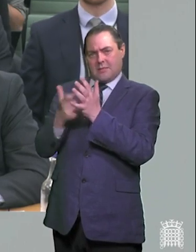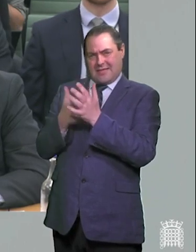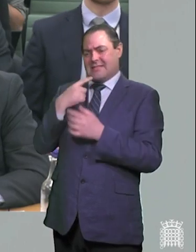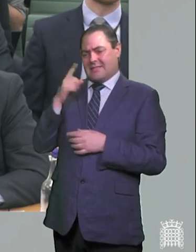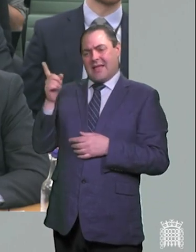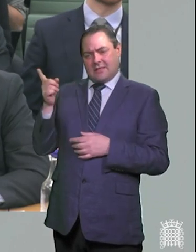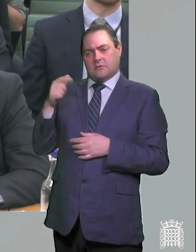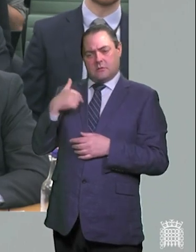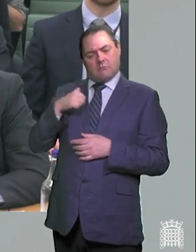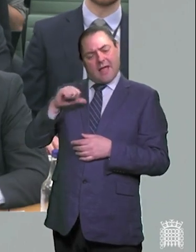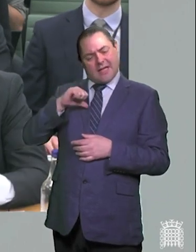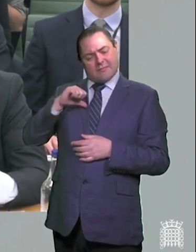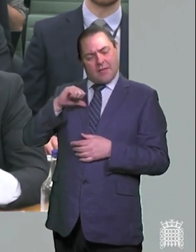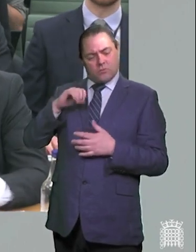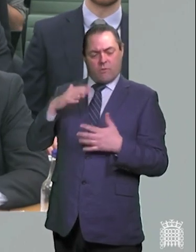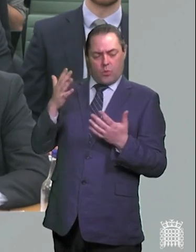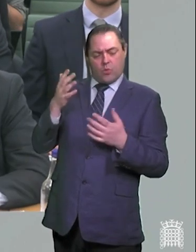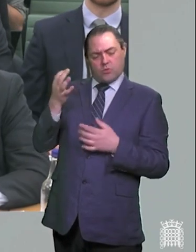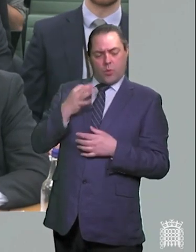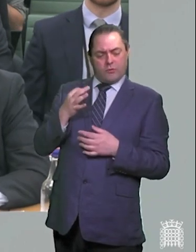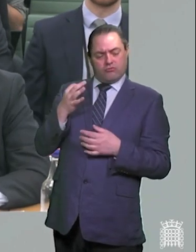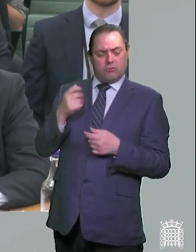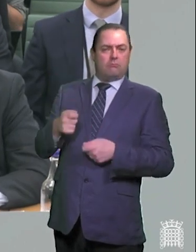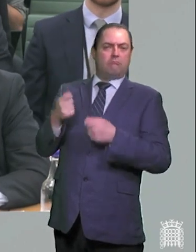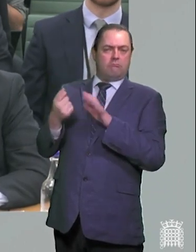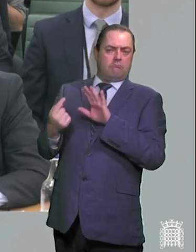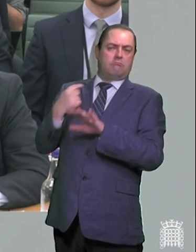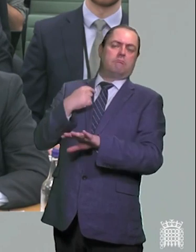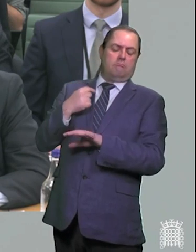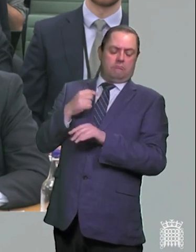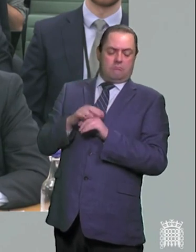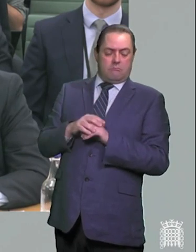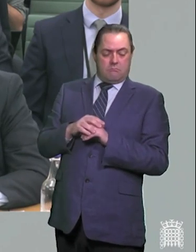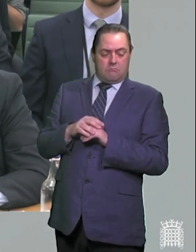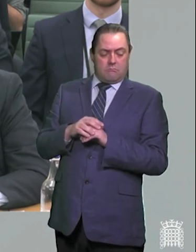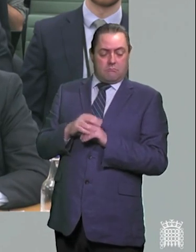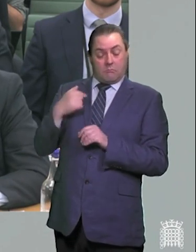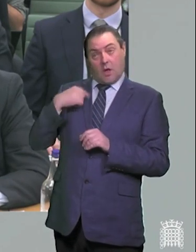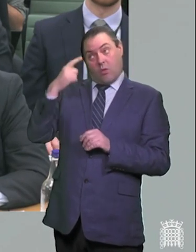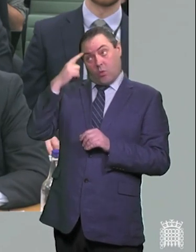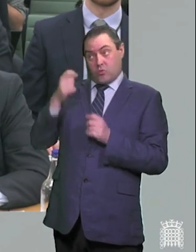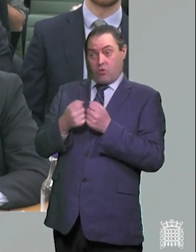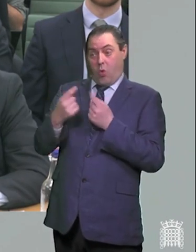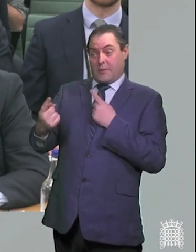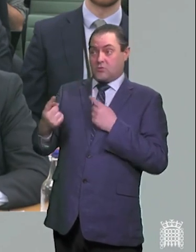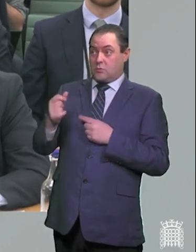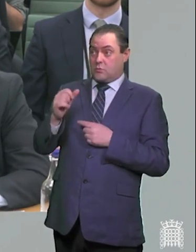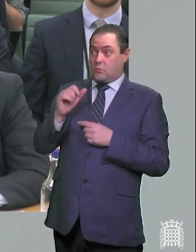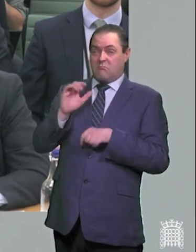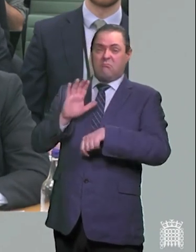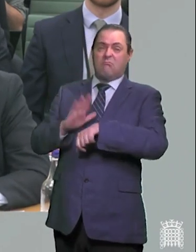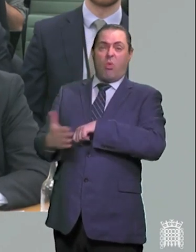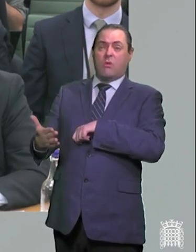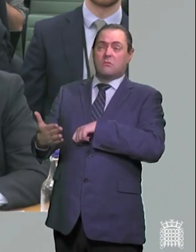expected something like that question to come up, but actually, I thought that the Leader of the Opposition would not